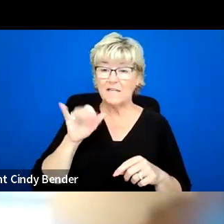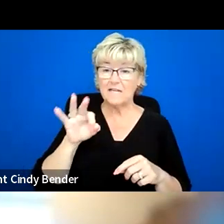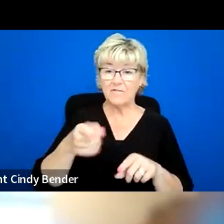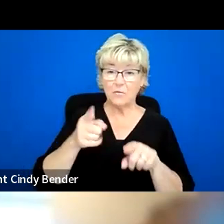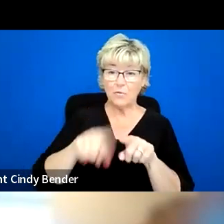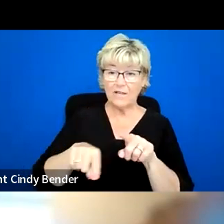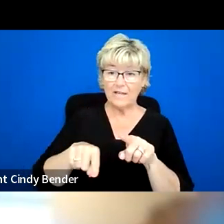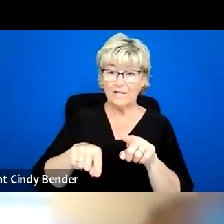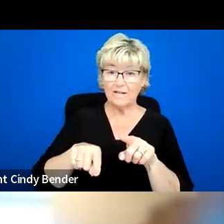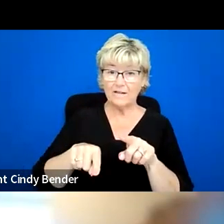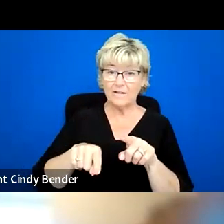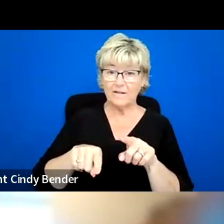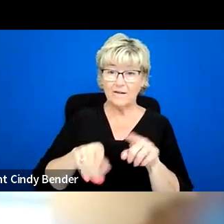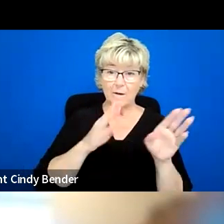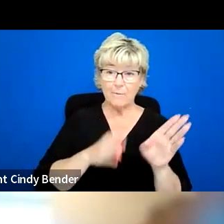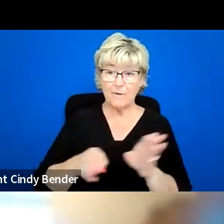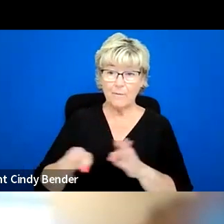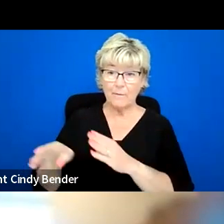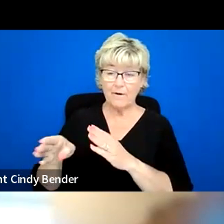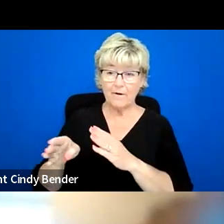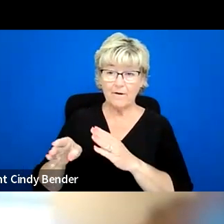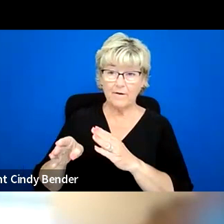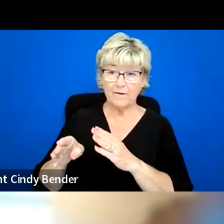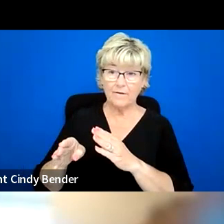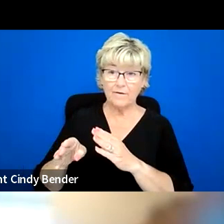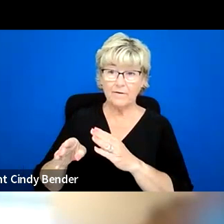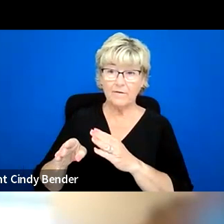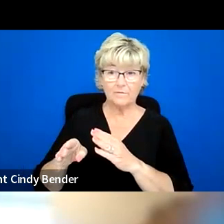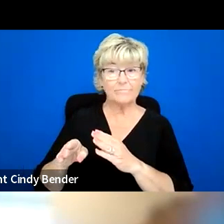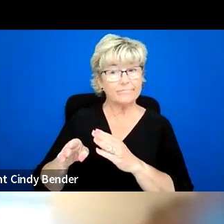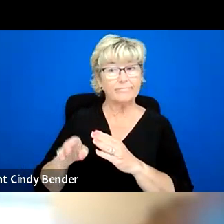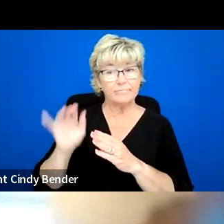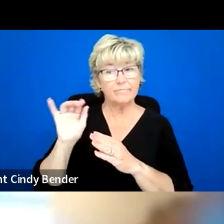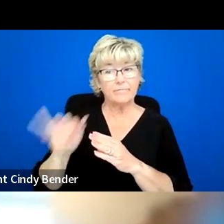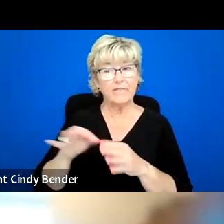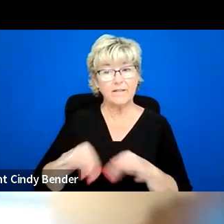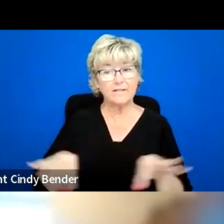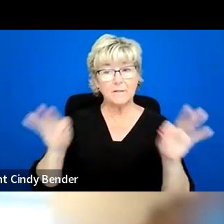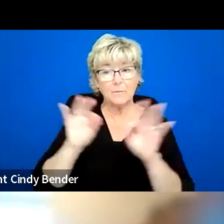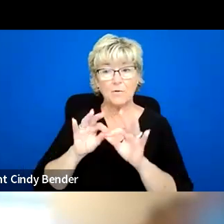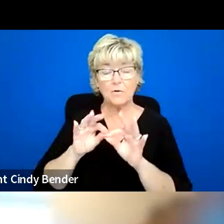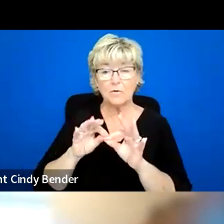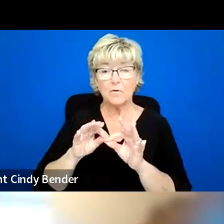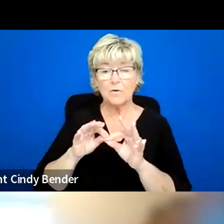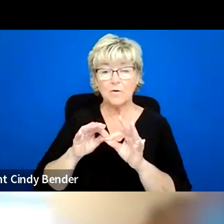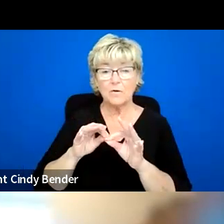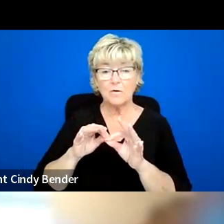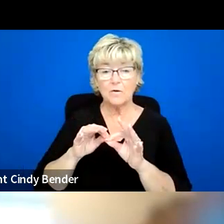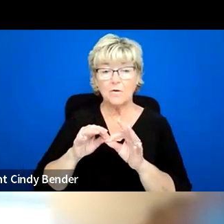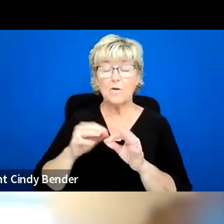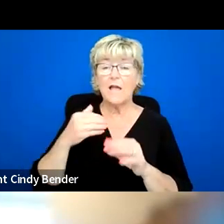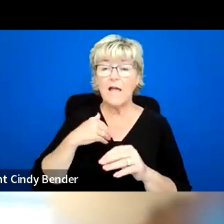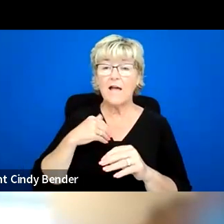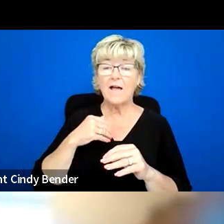cannot prepare, and that is also very important. And, you know, having core advisory